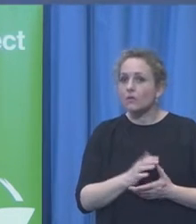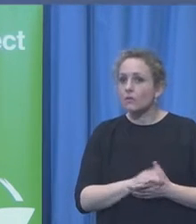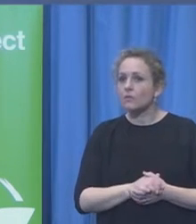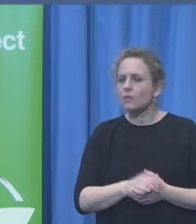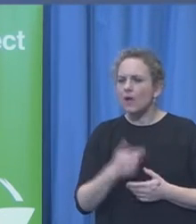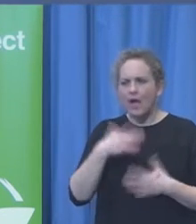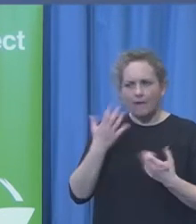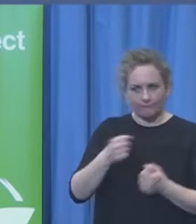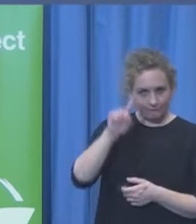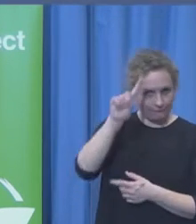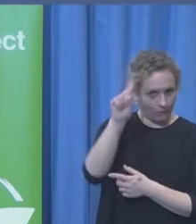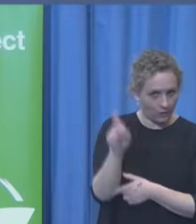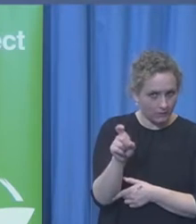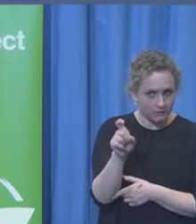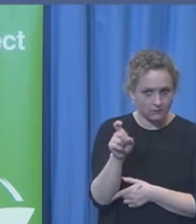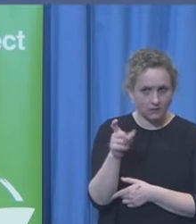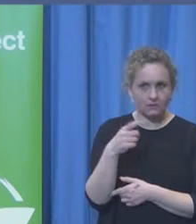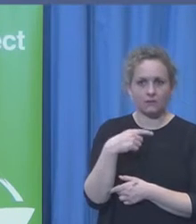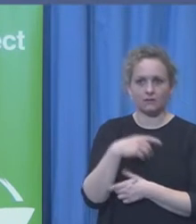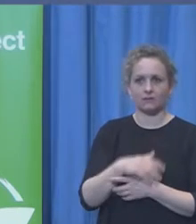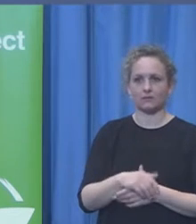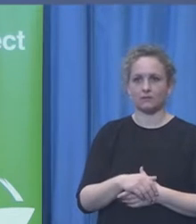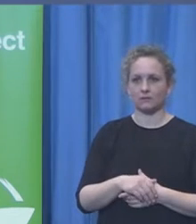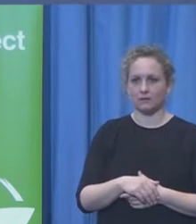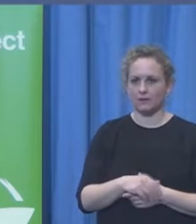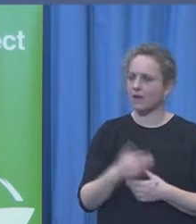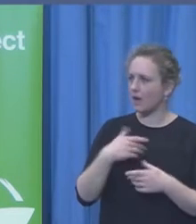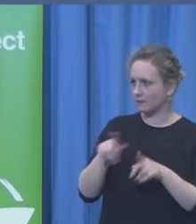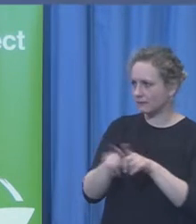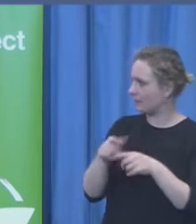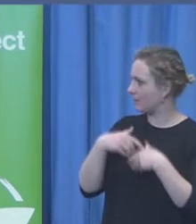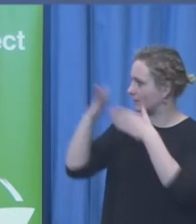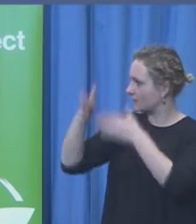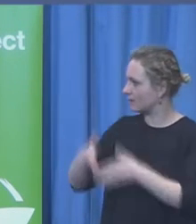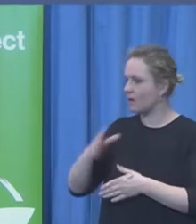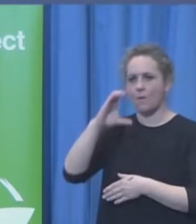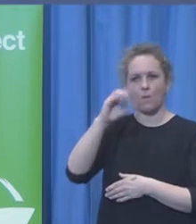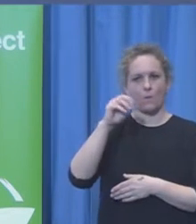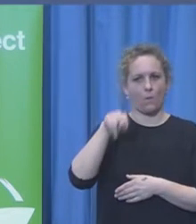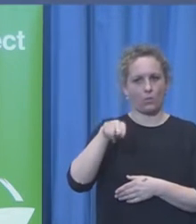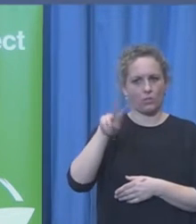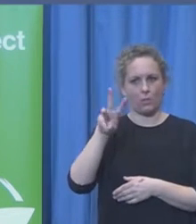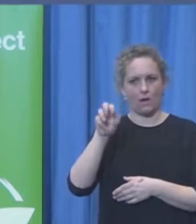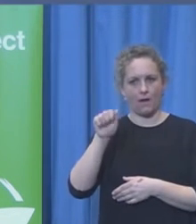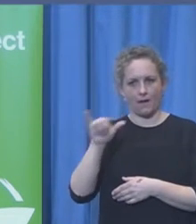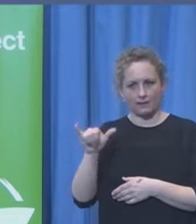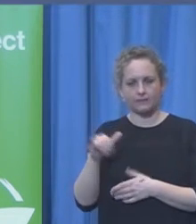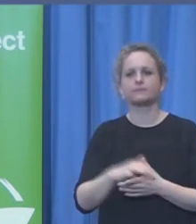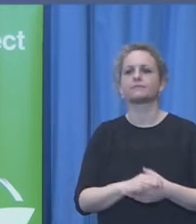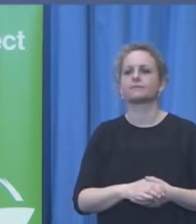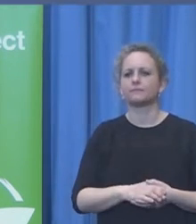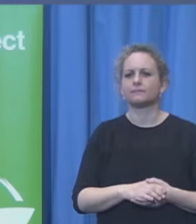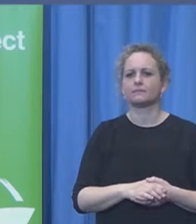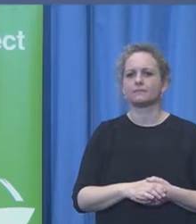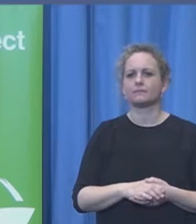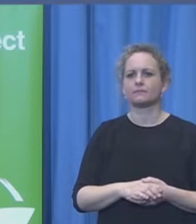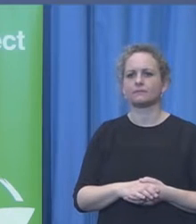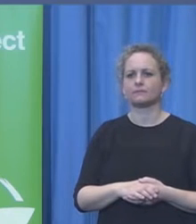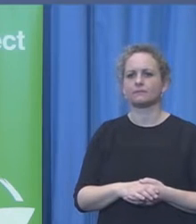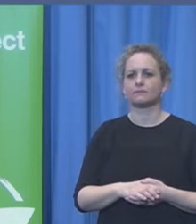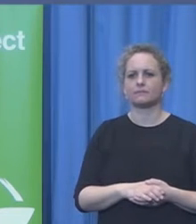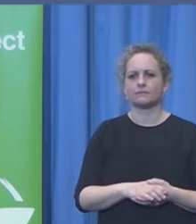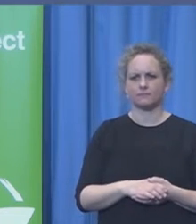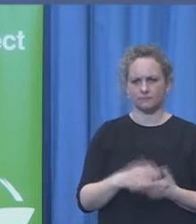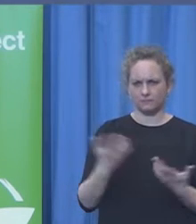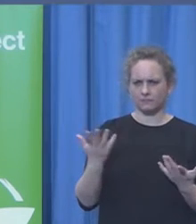please elaborate a little bit more about your 10 years plan? What did you do till now and what you're planning to do? Thank you.